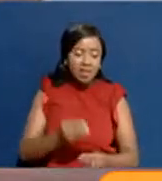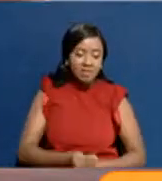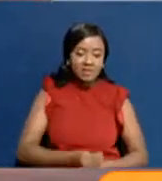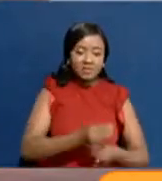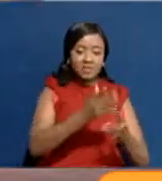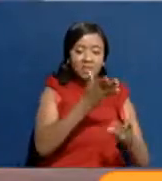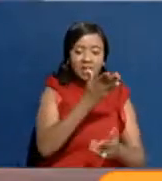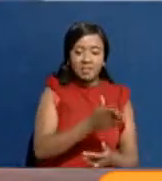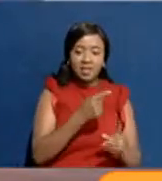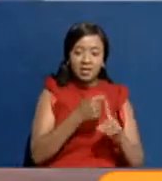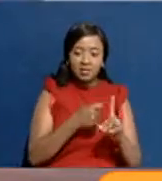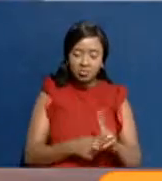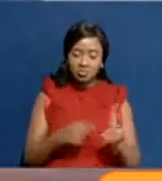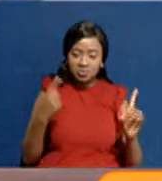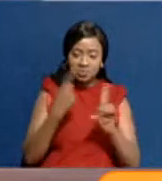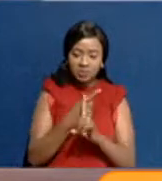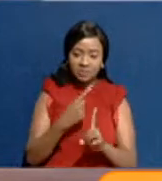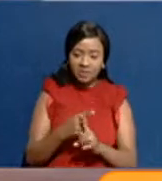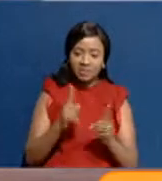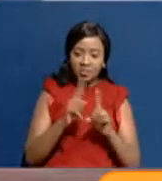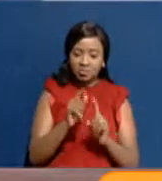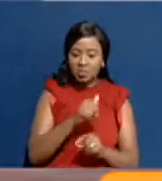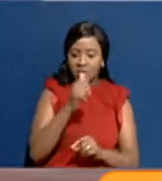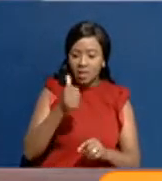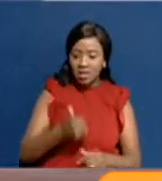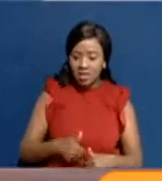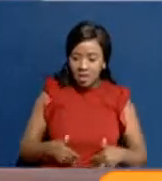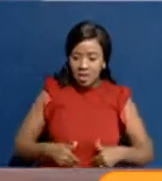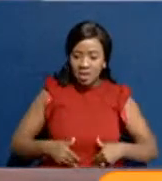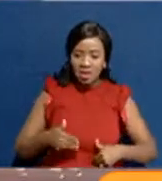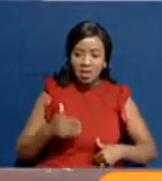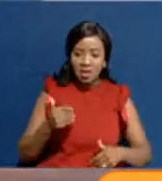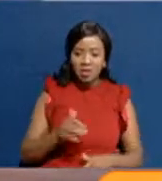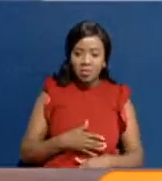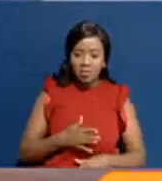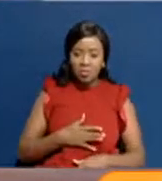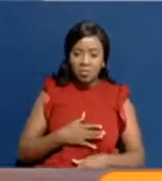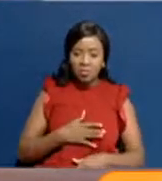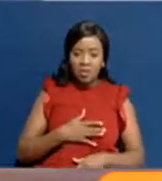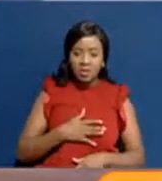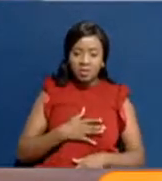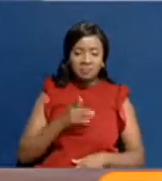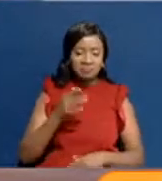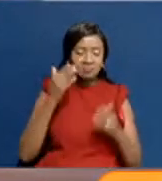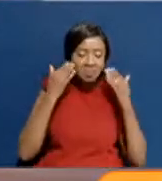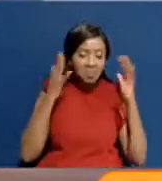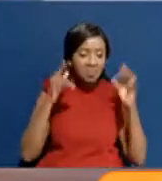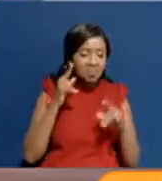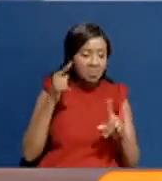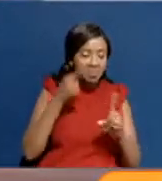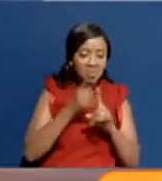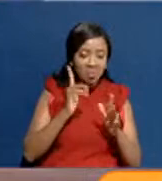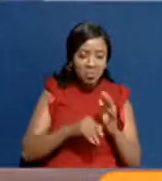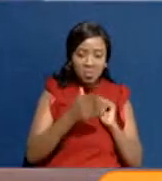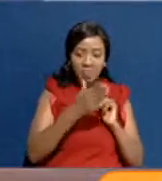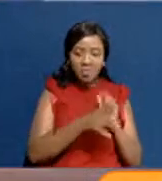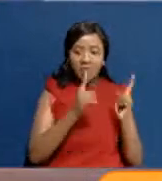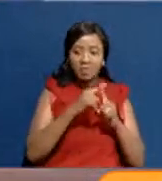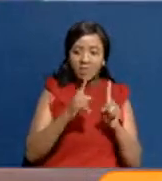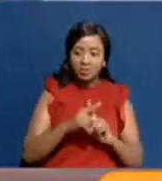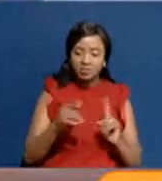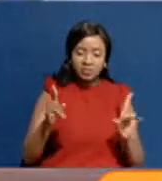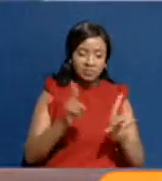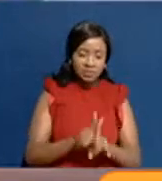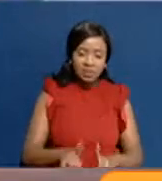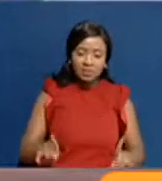medical equipment. You know, there was a young lady there who had no clue what she was doing there. And then you get the similar tall